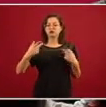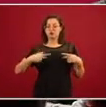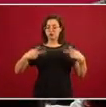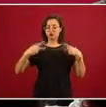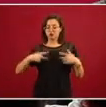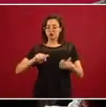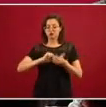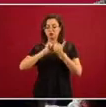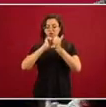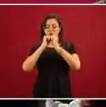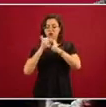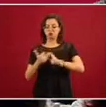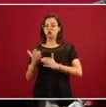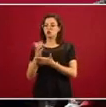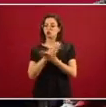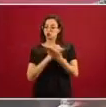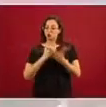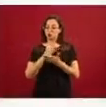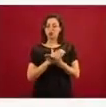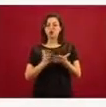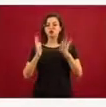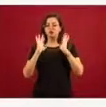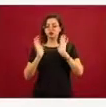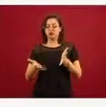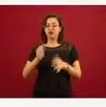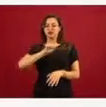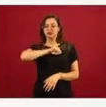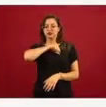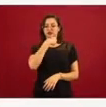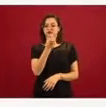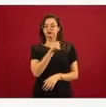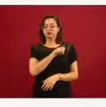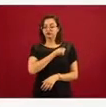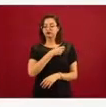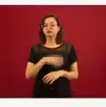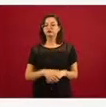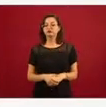go up. We have a